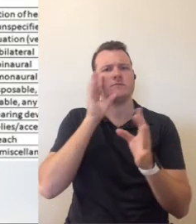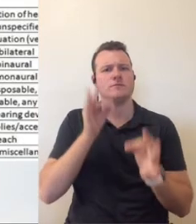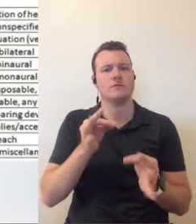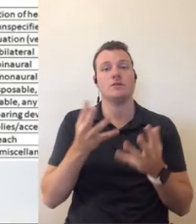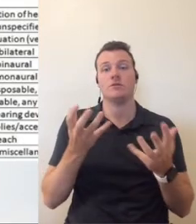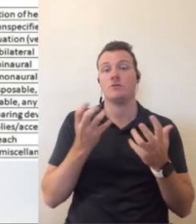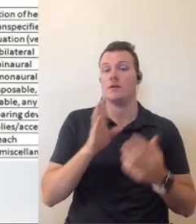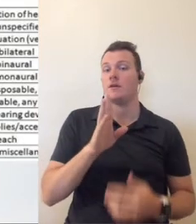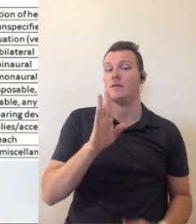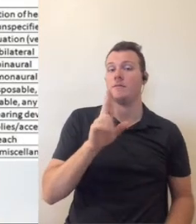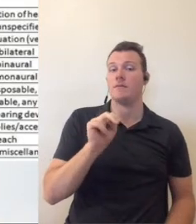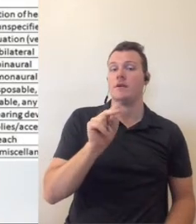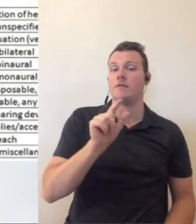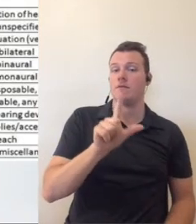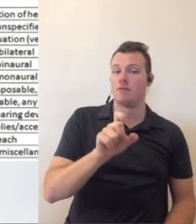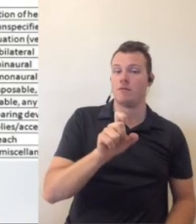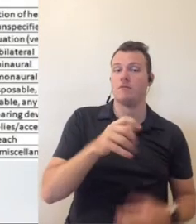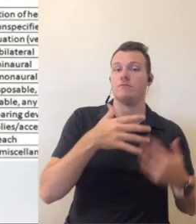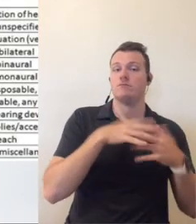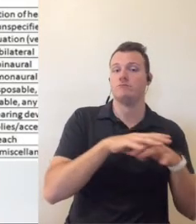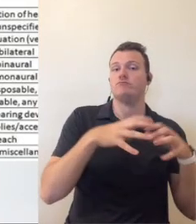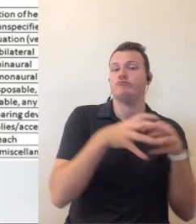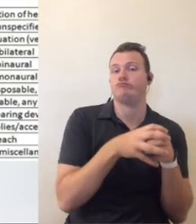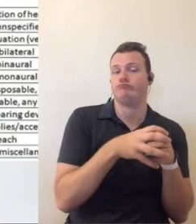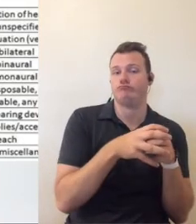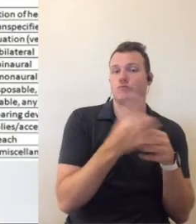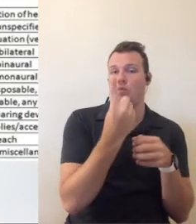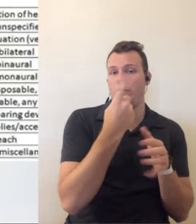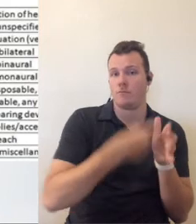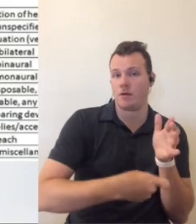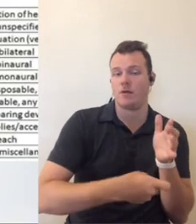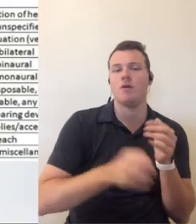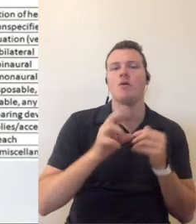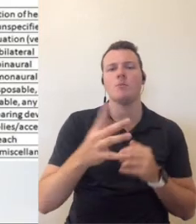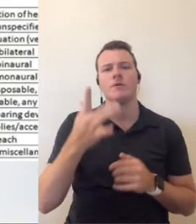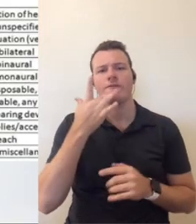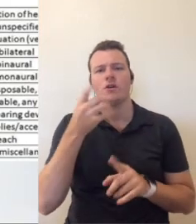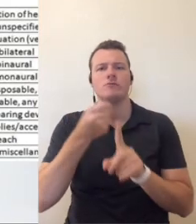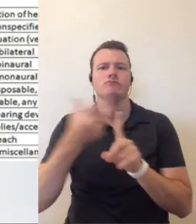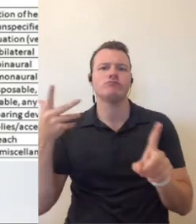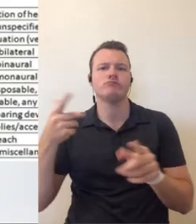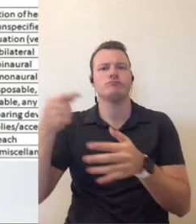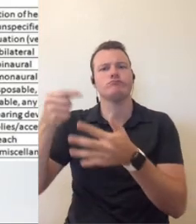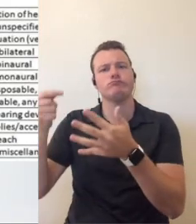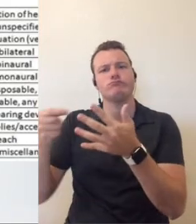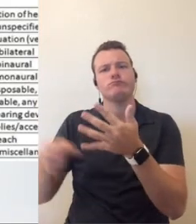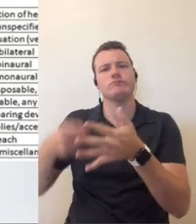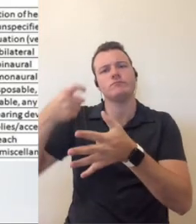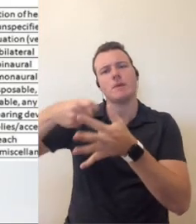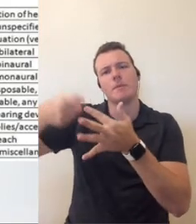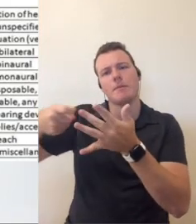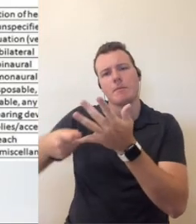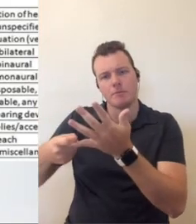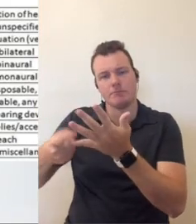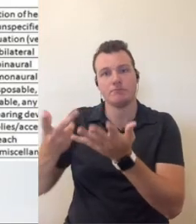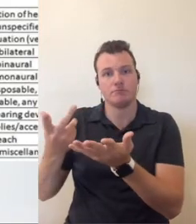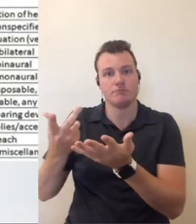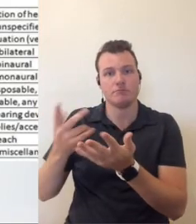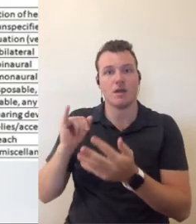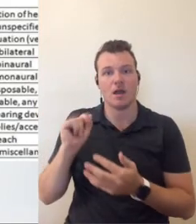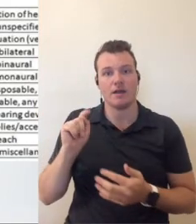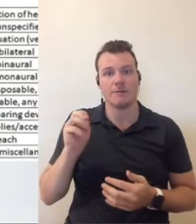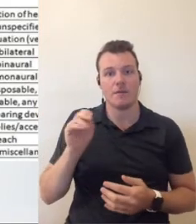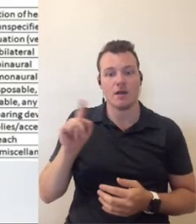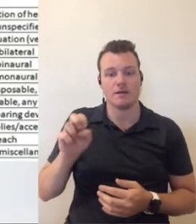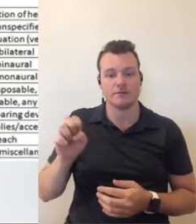you wanting to bundle or are you wanting to itemize? Just as a frame of reference, on the far right-hand side there